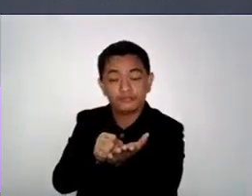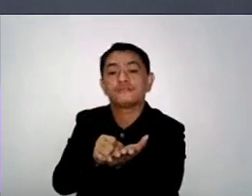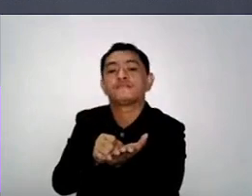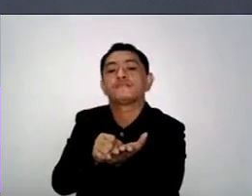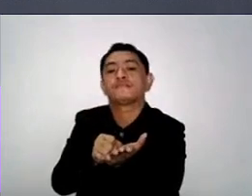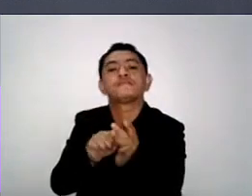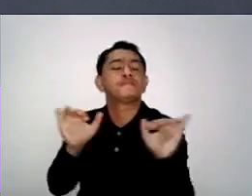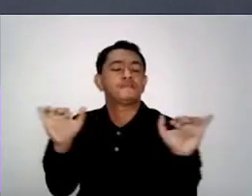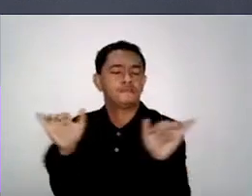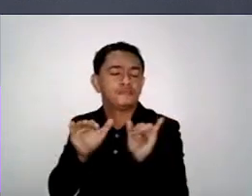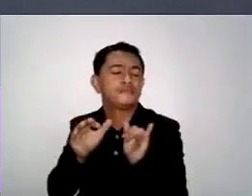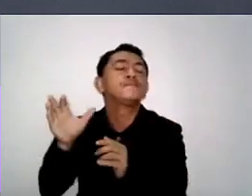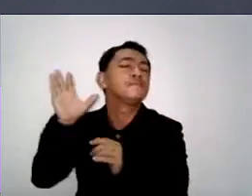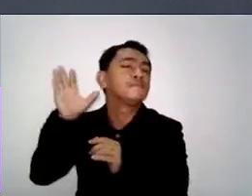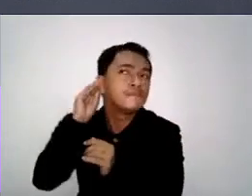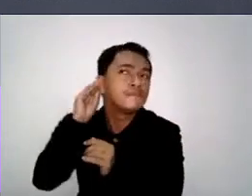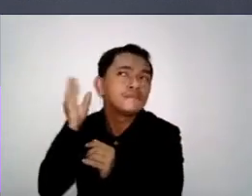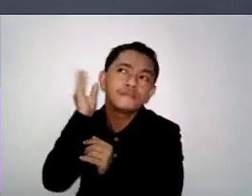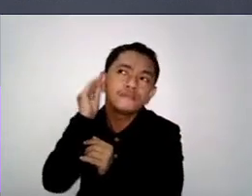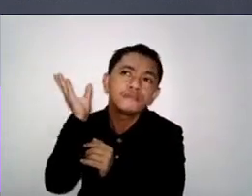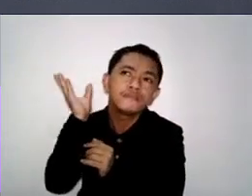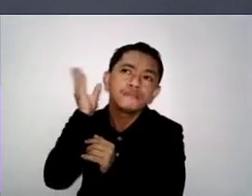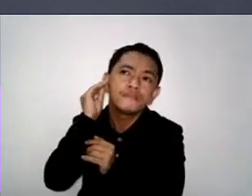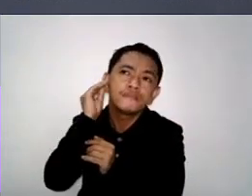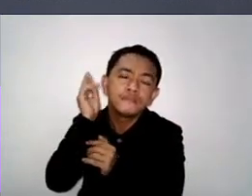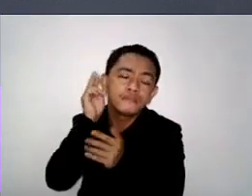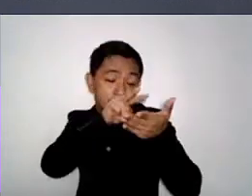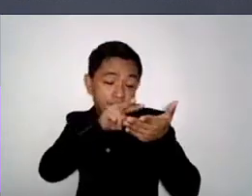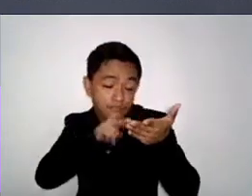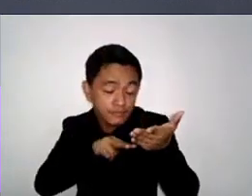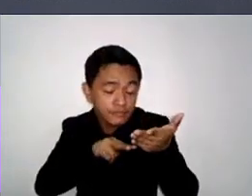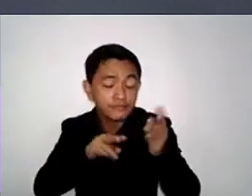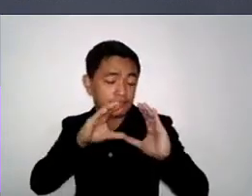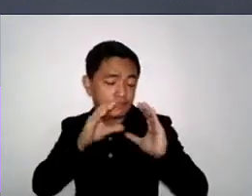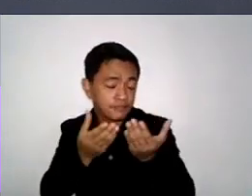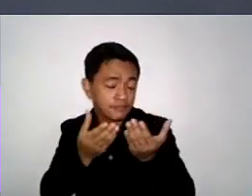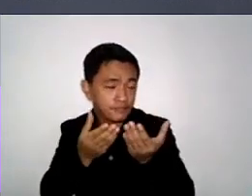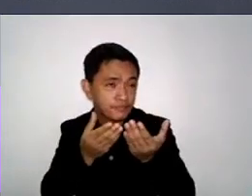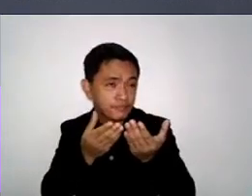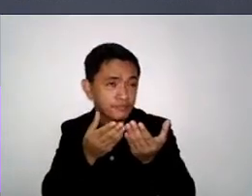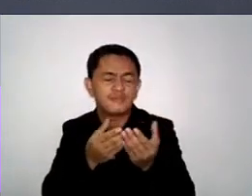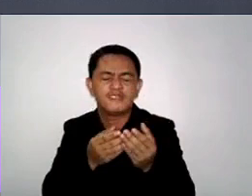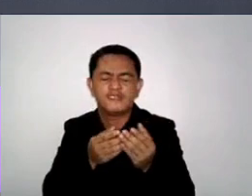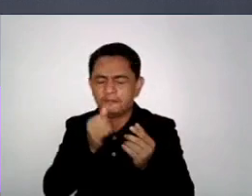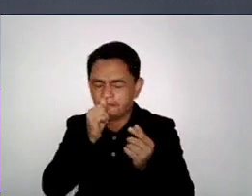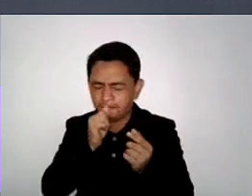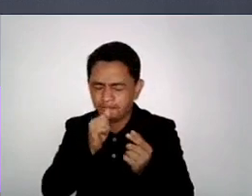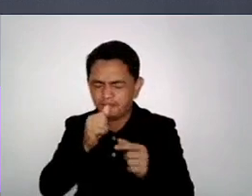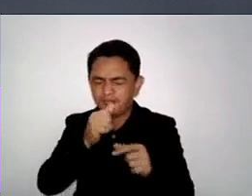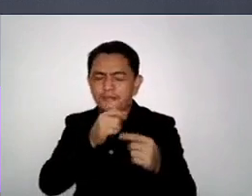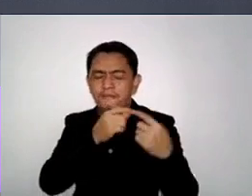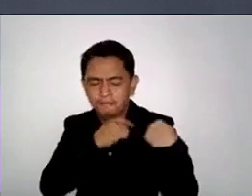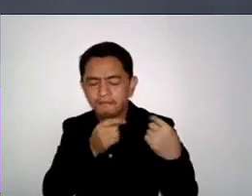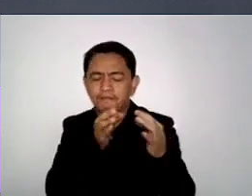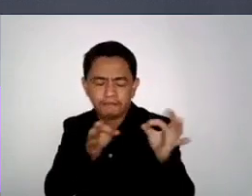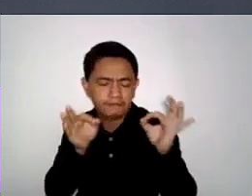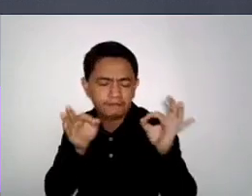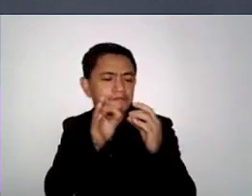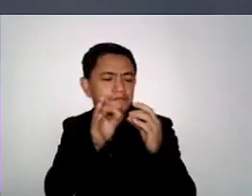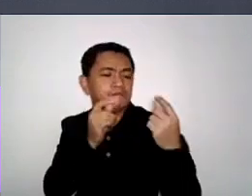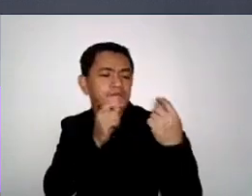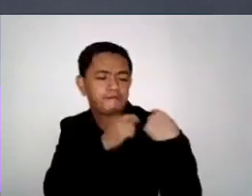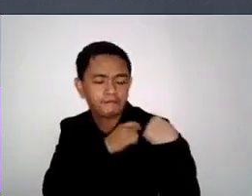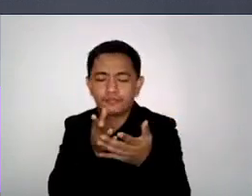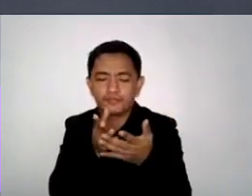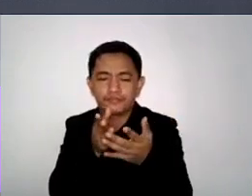keeping track during reading sessions in class would be a tedious task for the learner as well. The learner would also tend